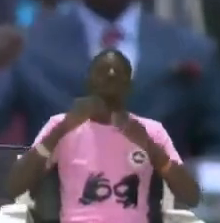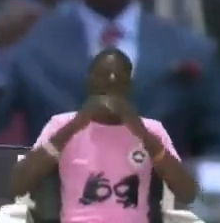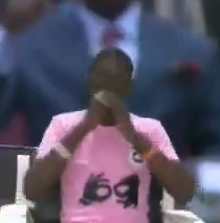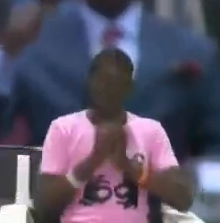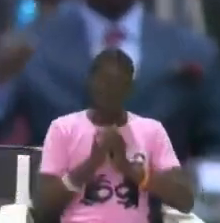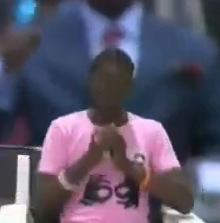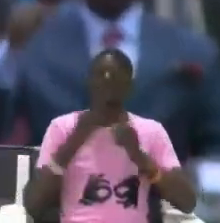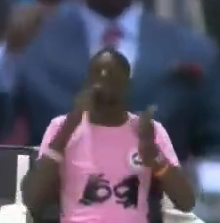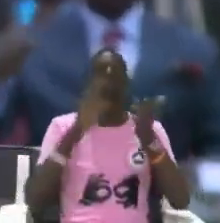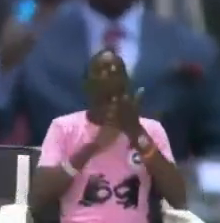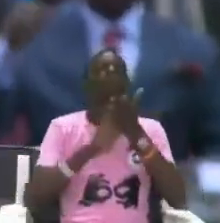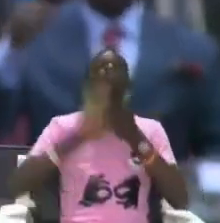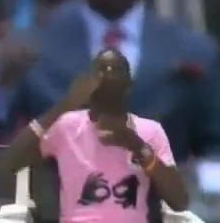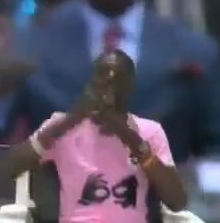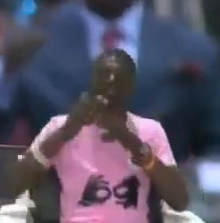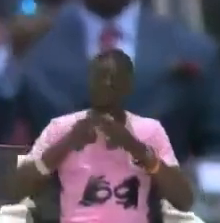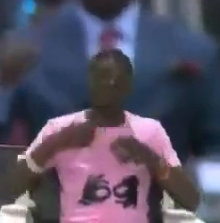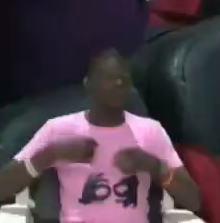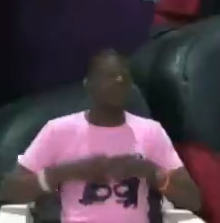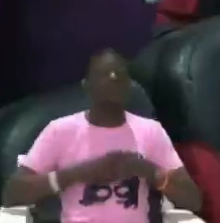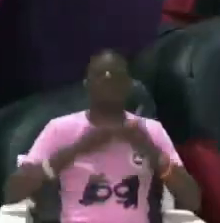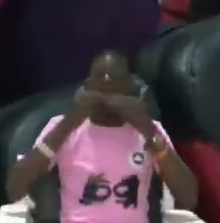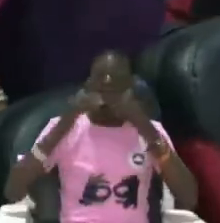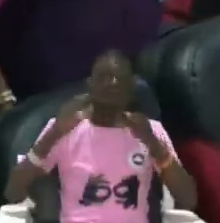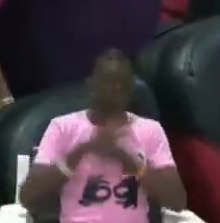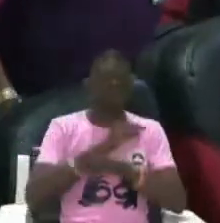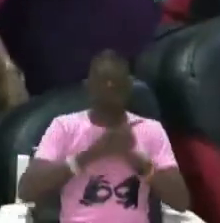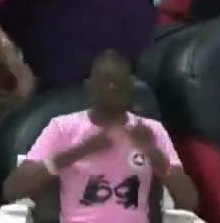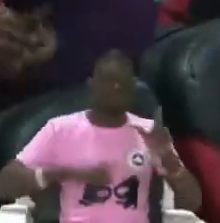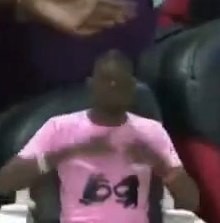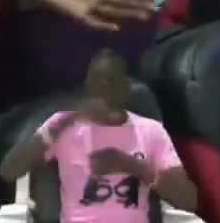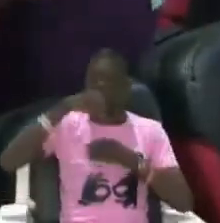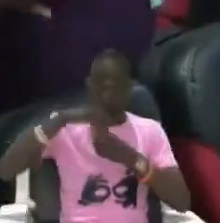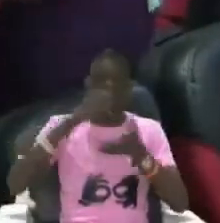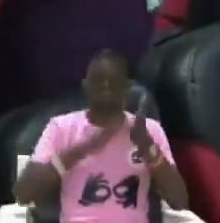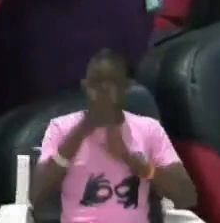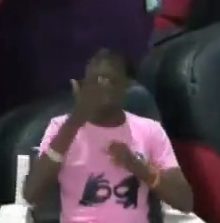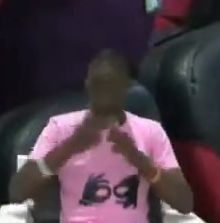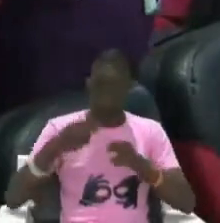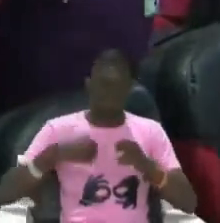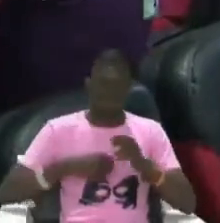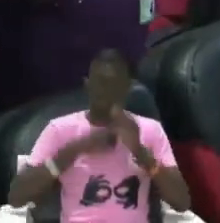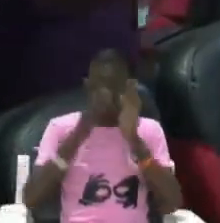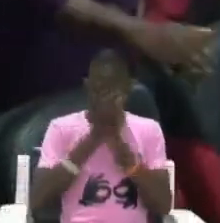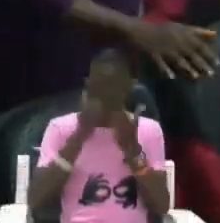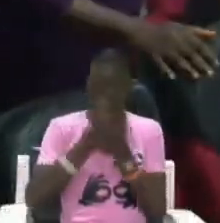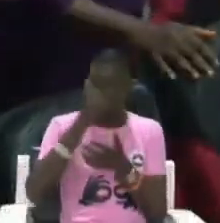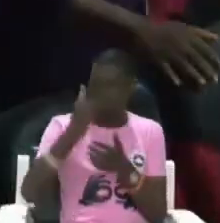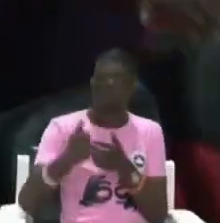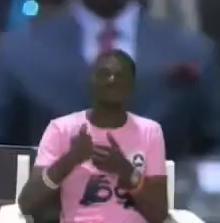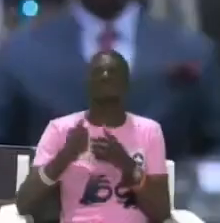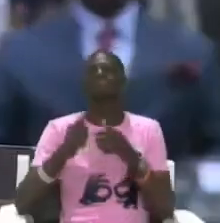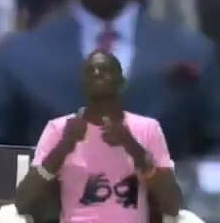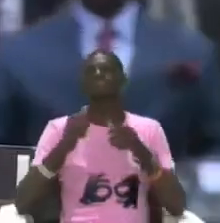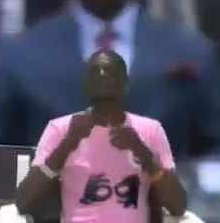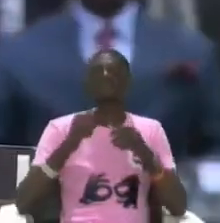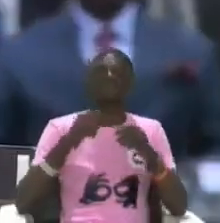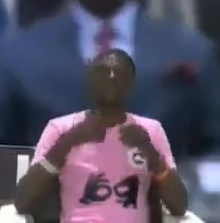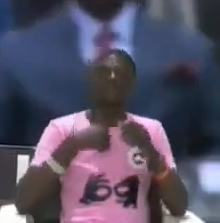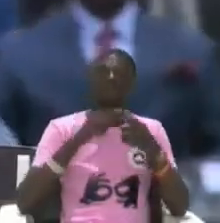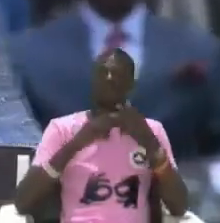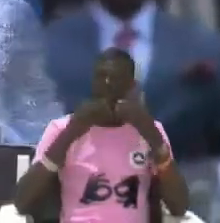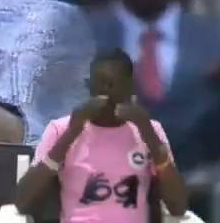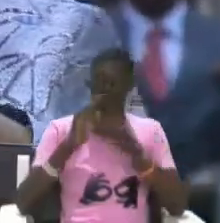your name. We say, Daddy, we are grateful. In Jesus' mighty name, we have given thanks. I want us to thank